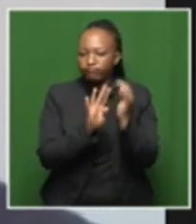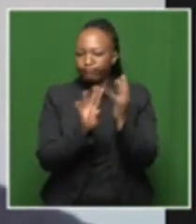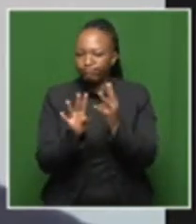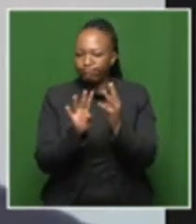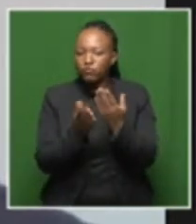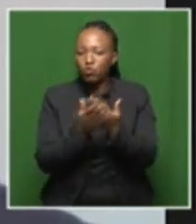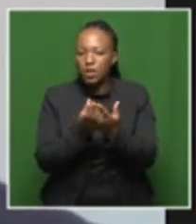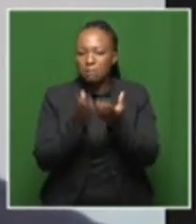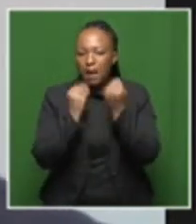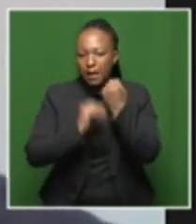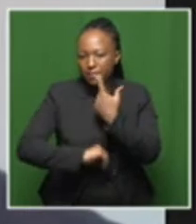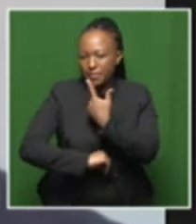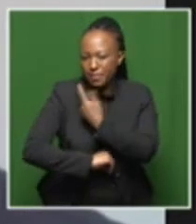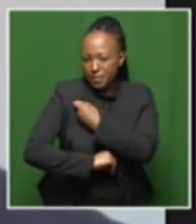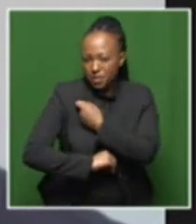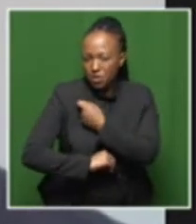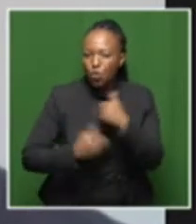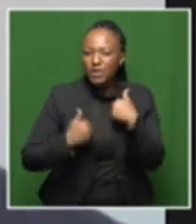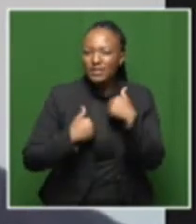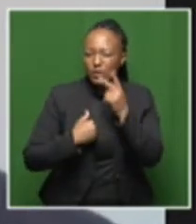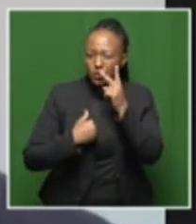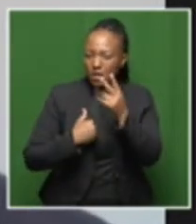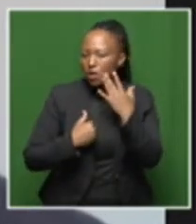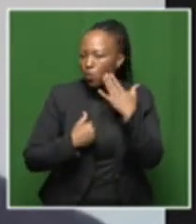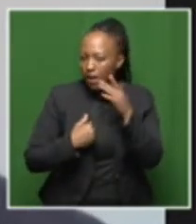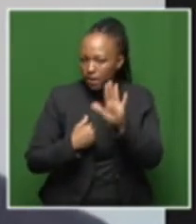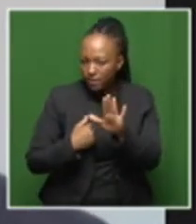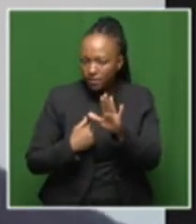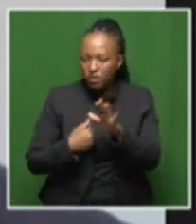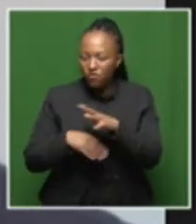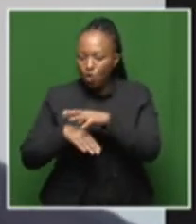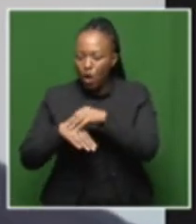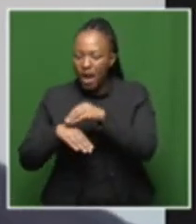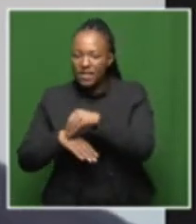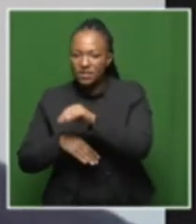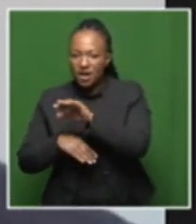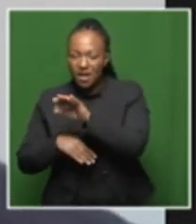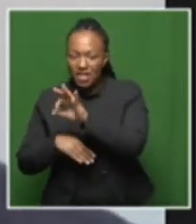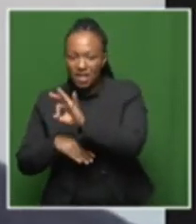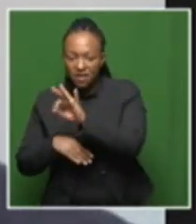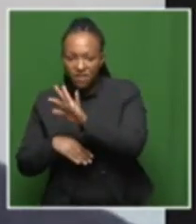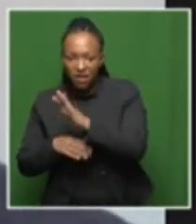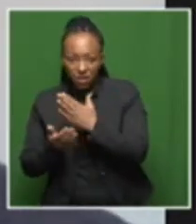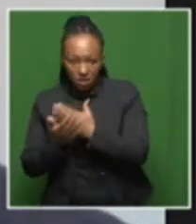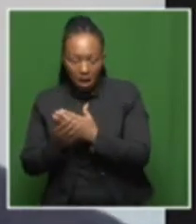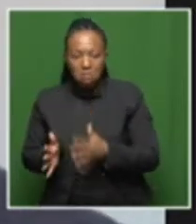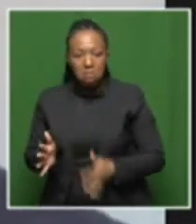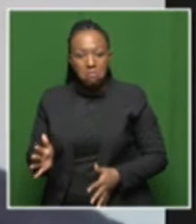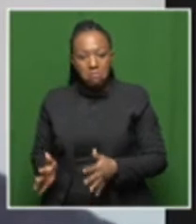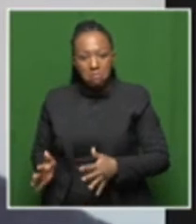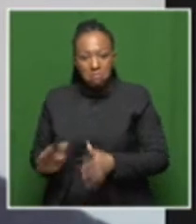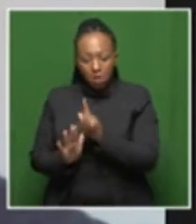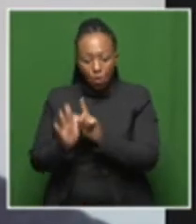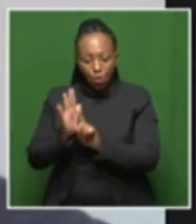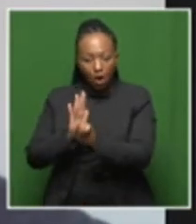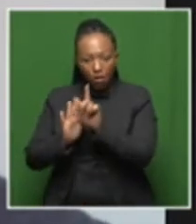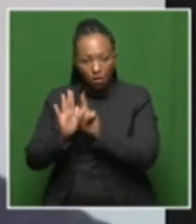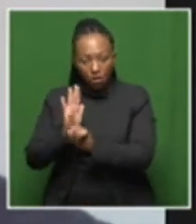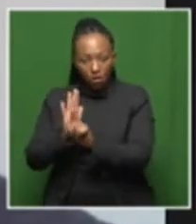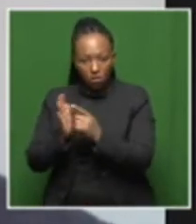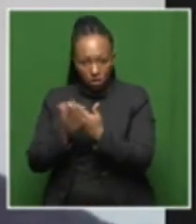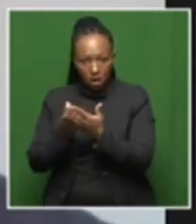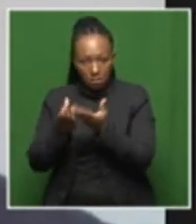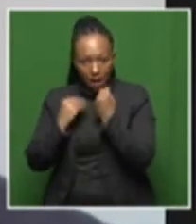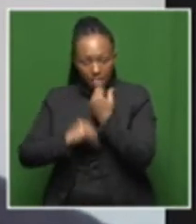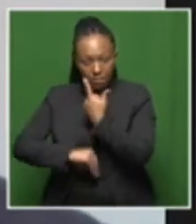up? And for those aged 35, can they walk in and will they be vaccinated? Or so